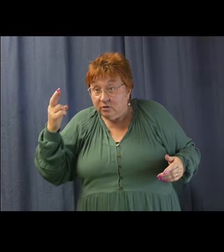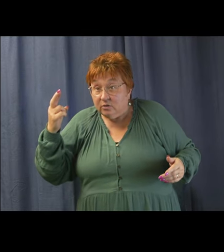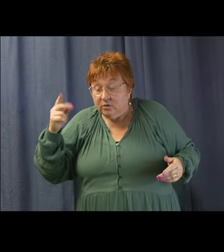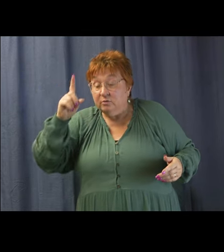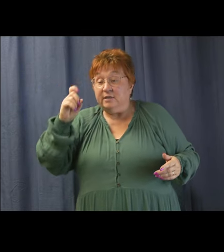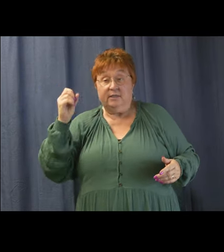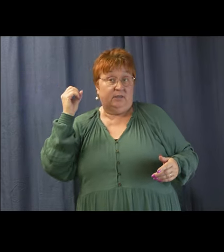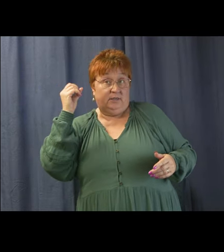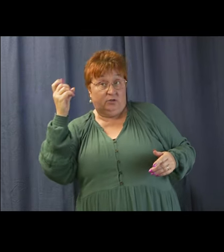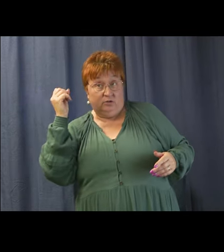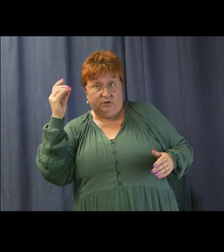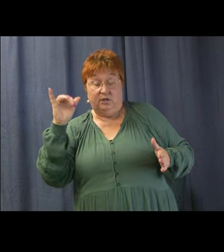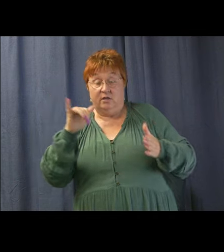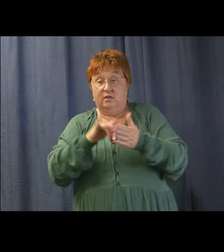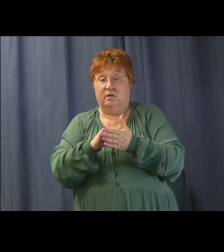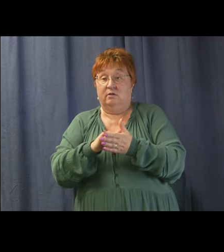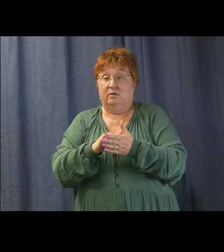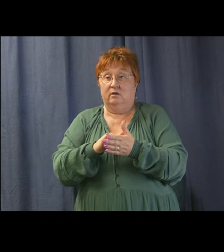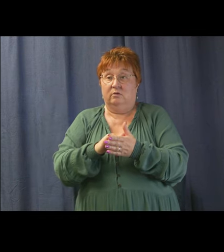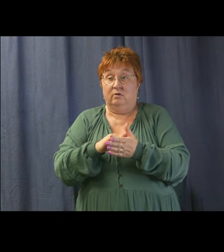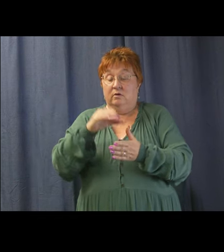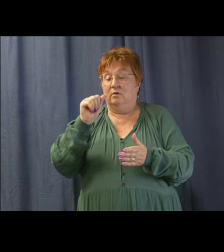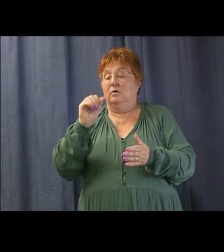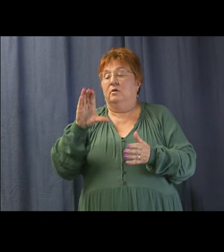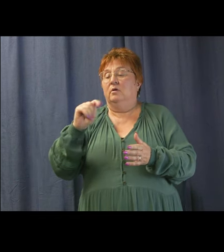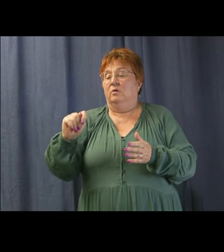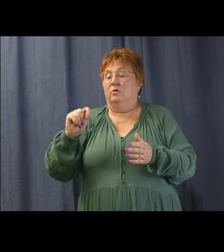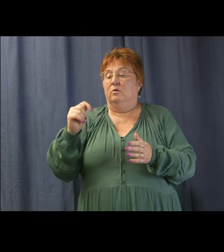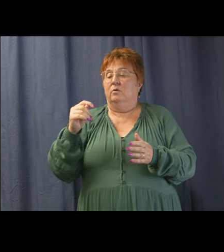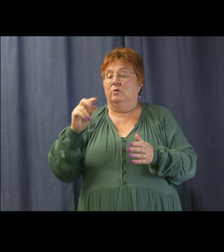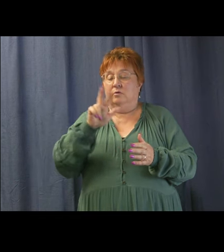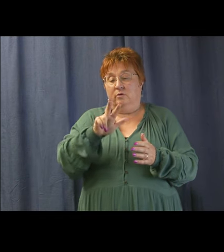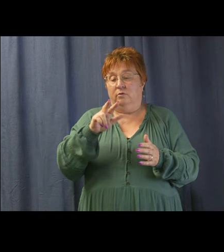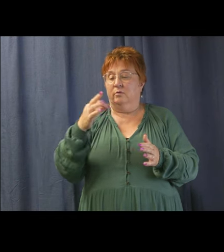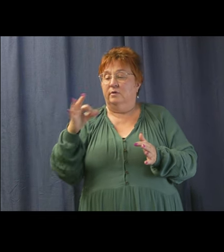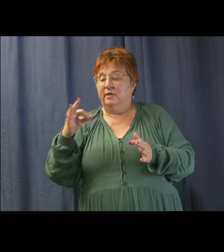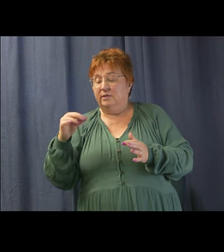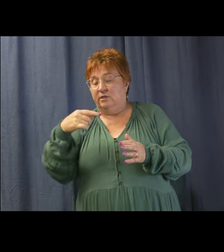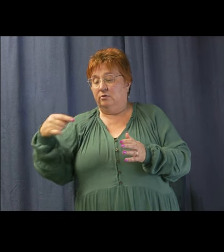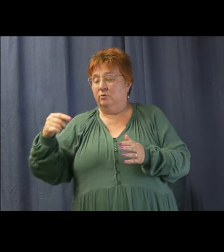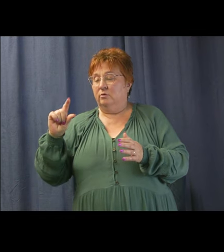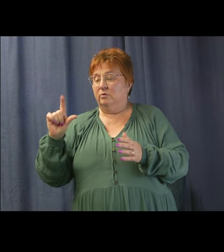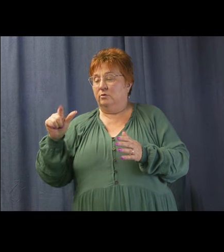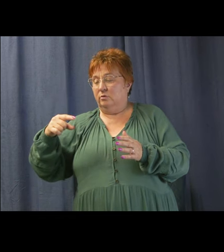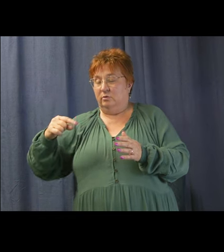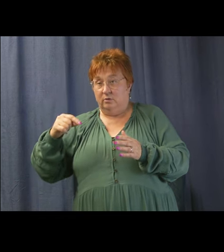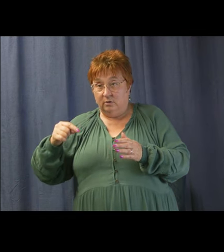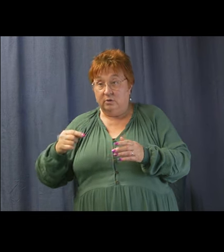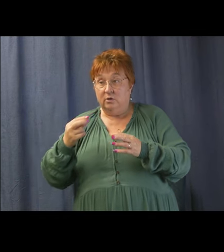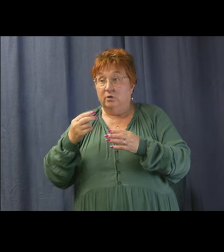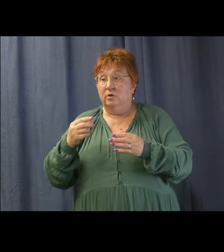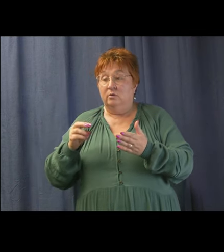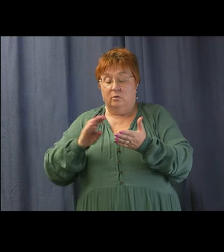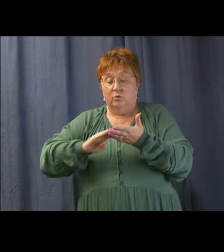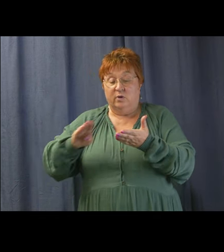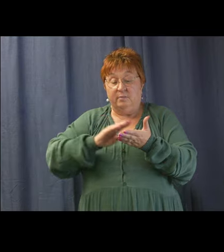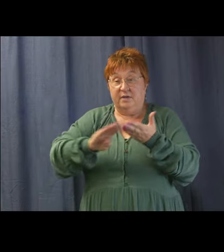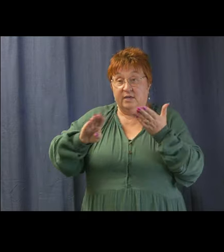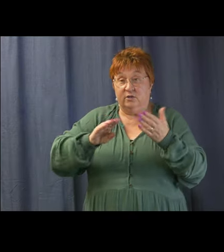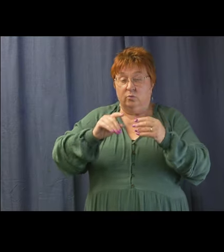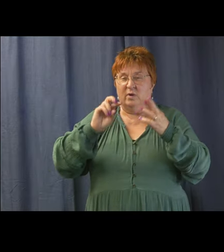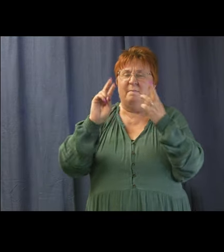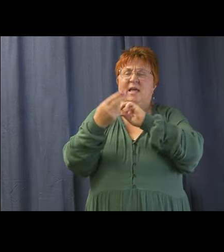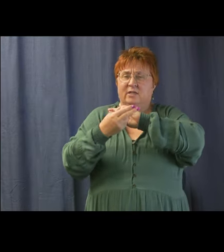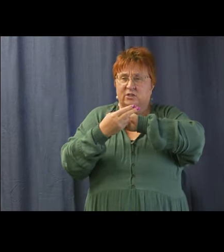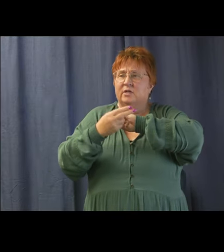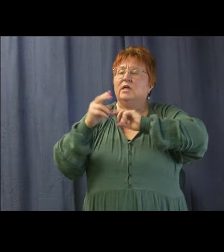to realize. In Acts 3, 19 through 21, it says, repent and be converted that your sins